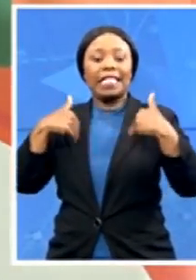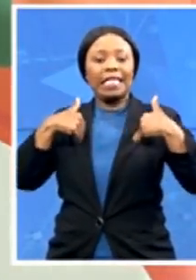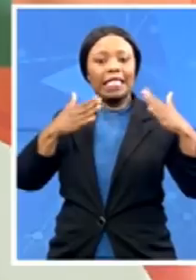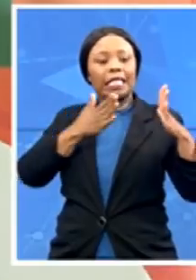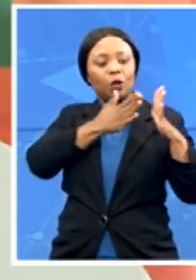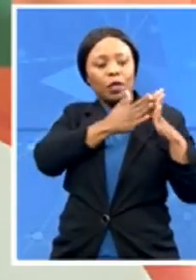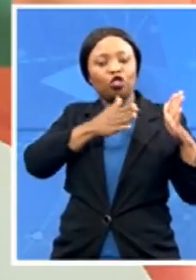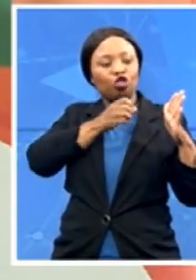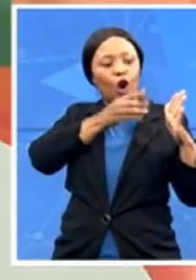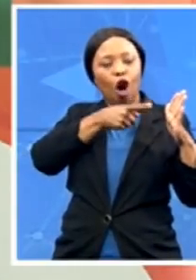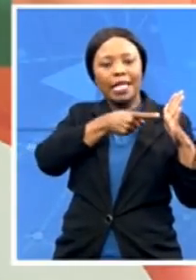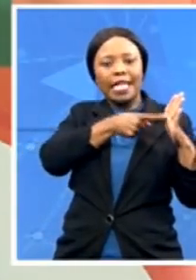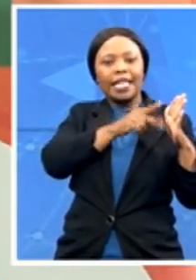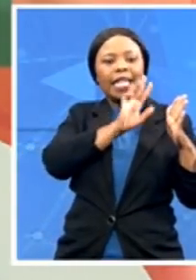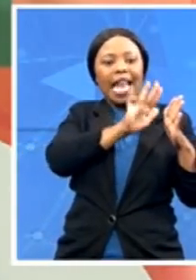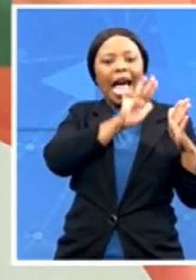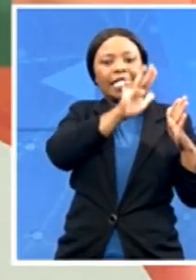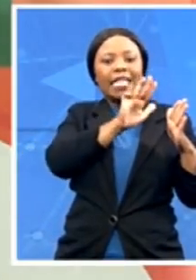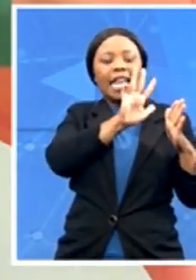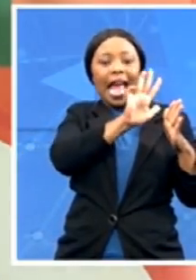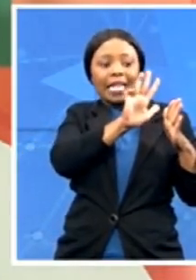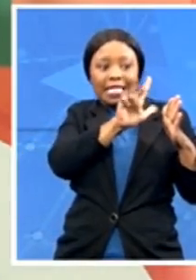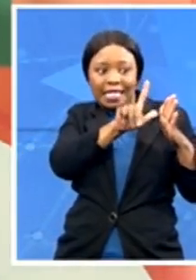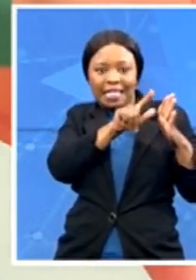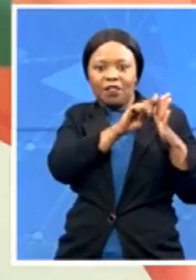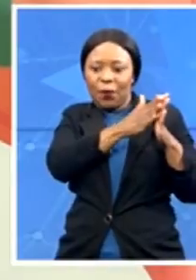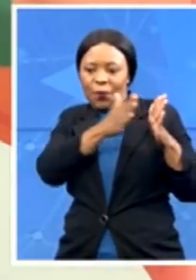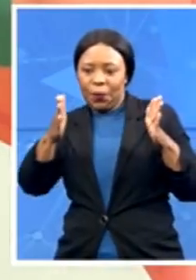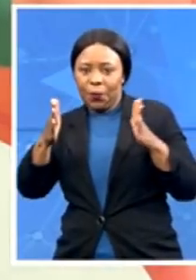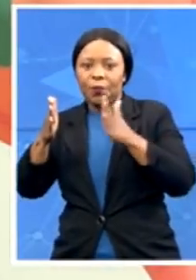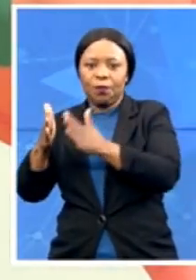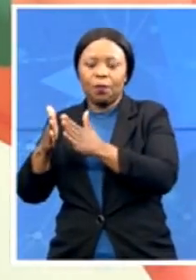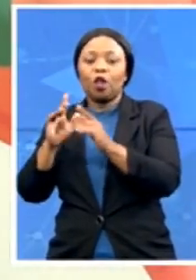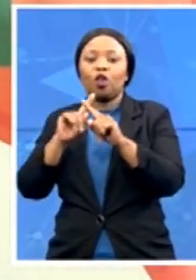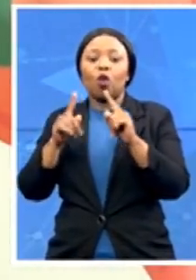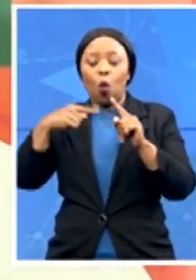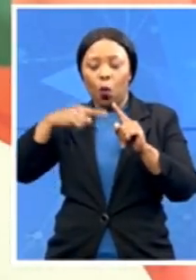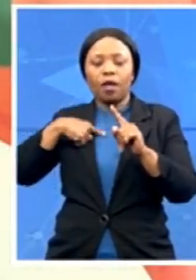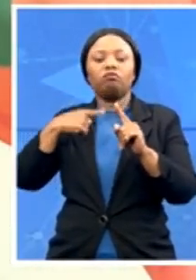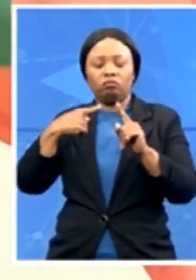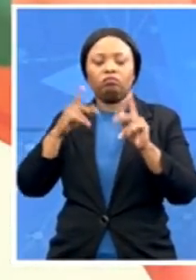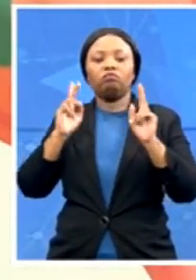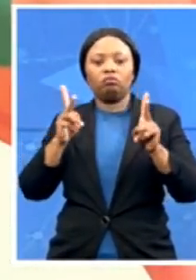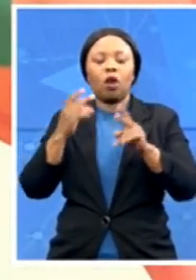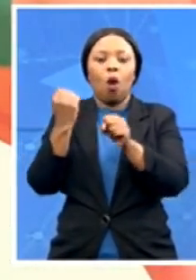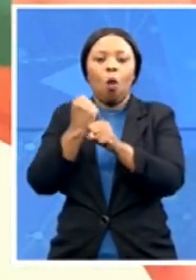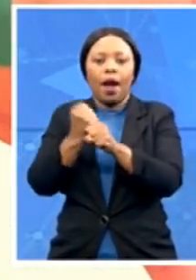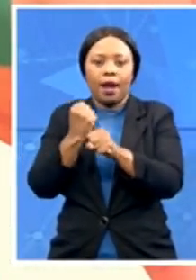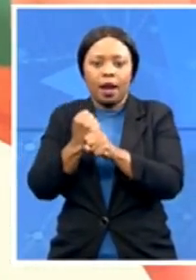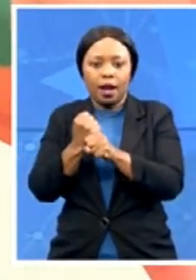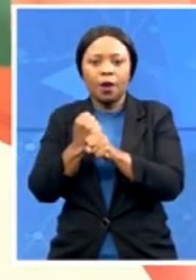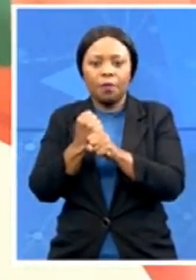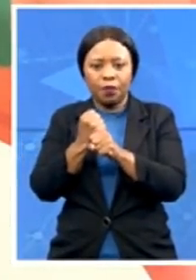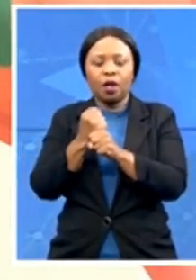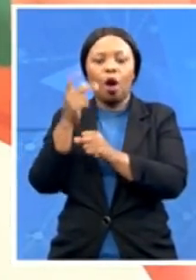and its leaders have always operated from a non-partisan position with a